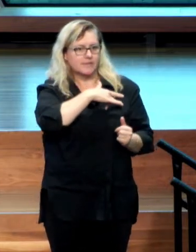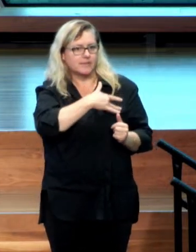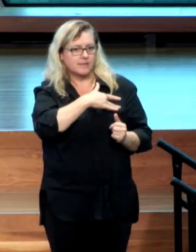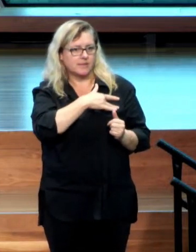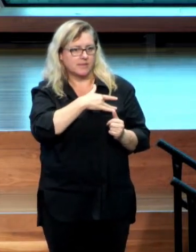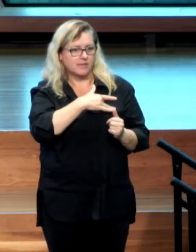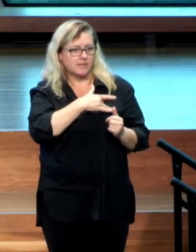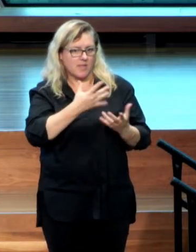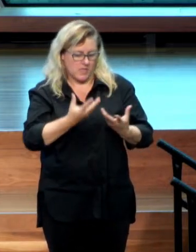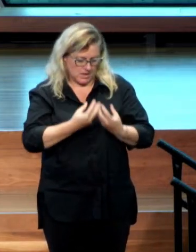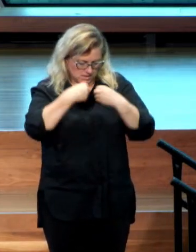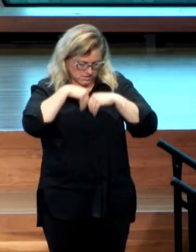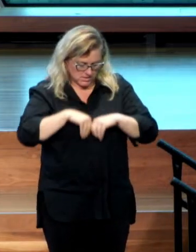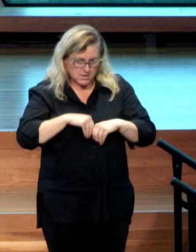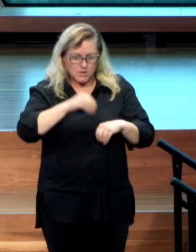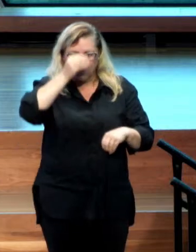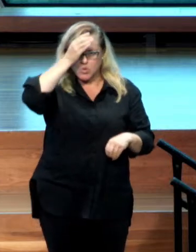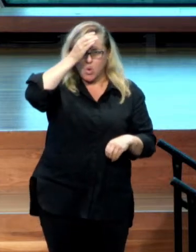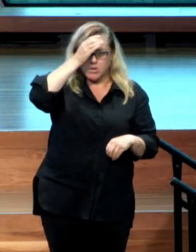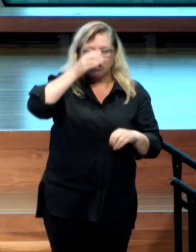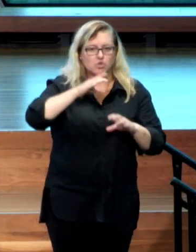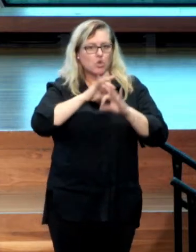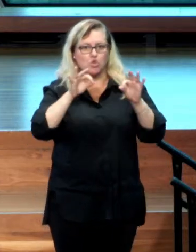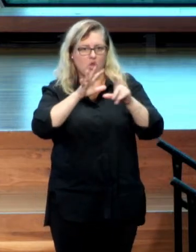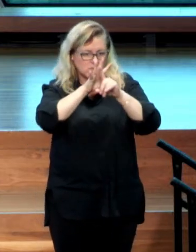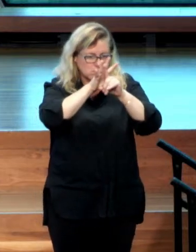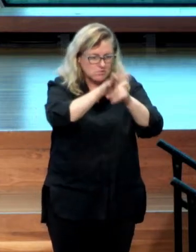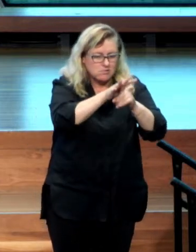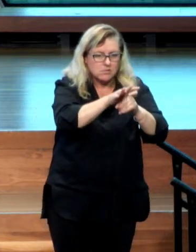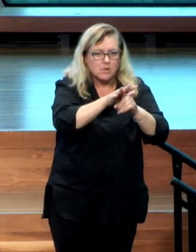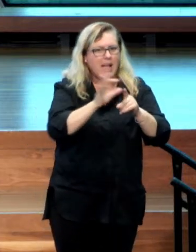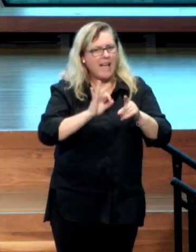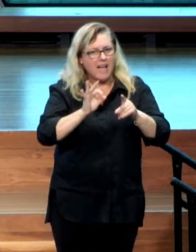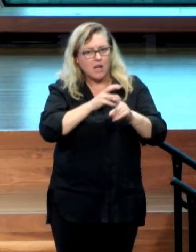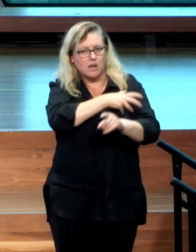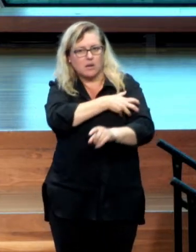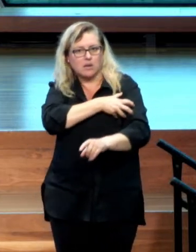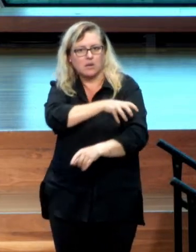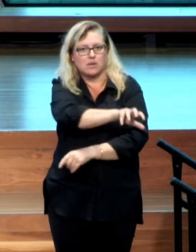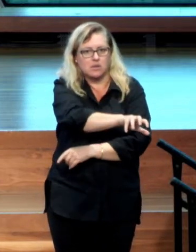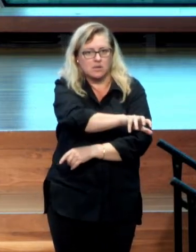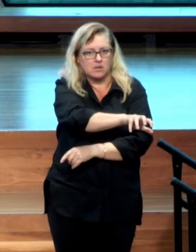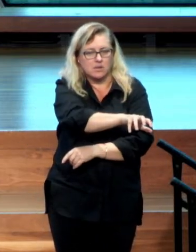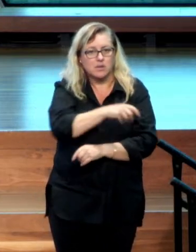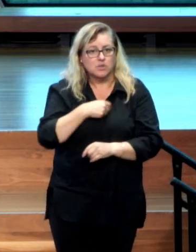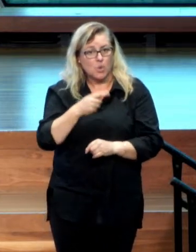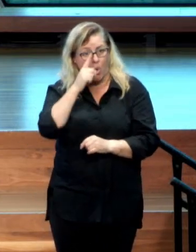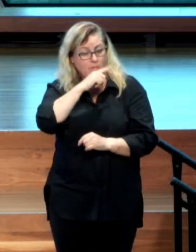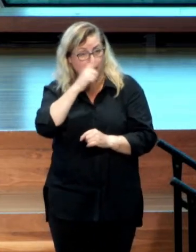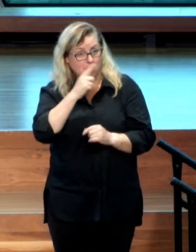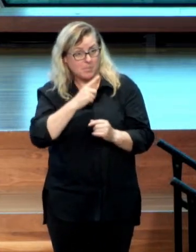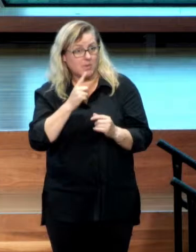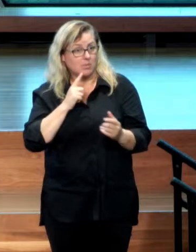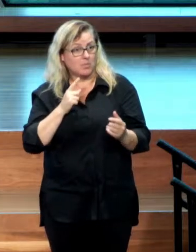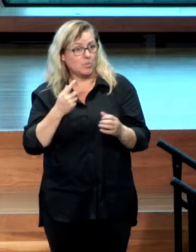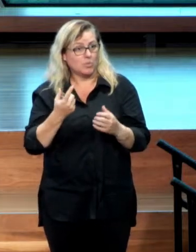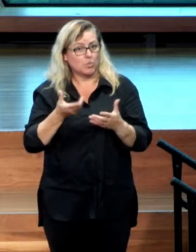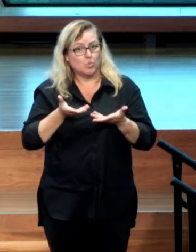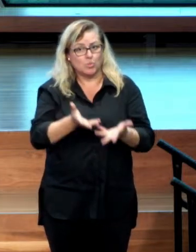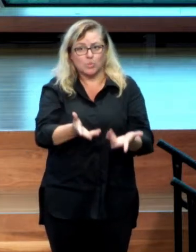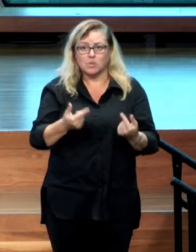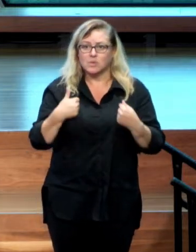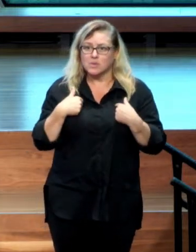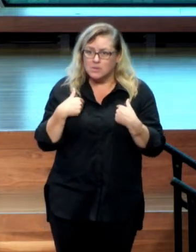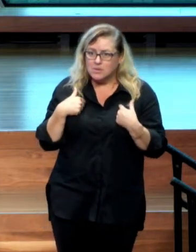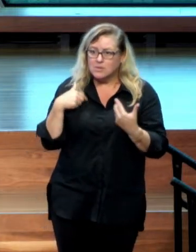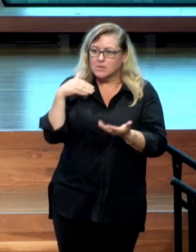knowledge, not to power over, but to empower. To all the people who got me here, and you